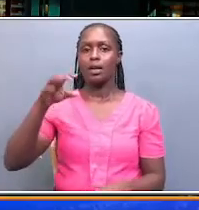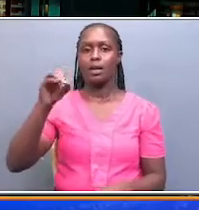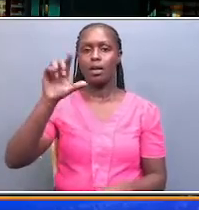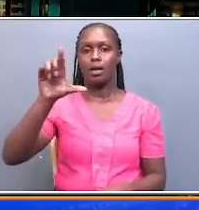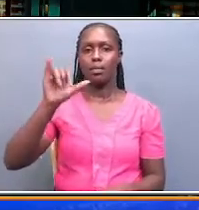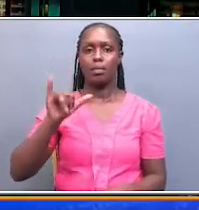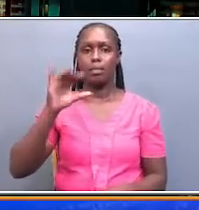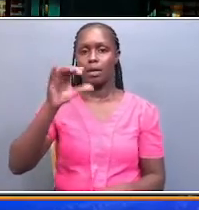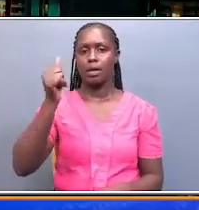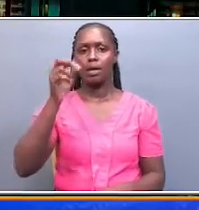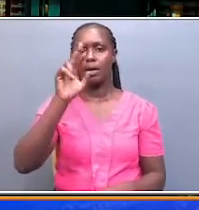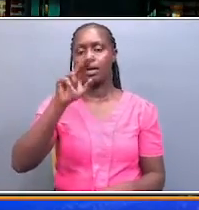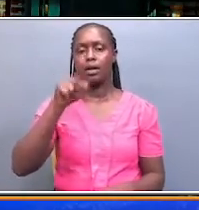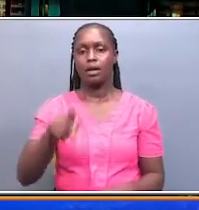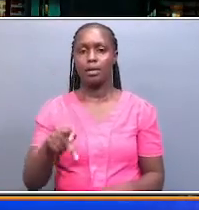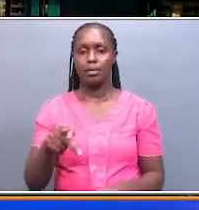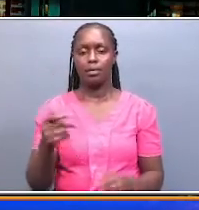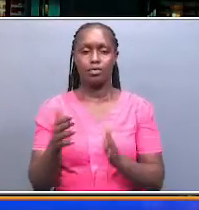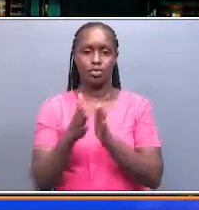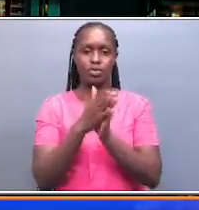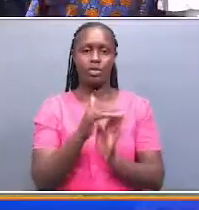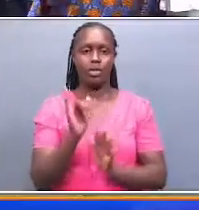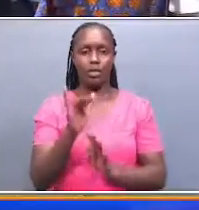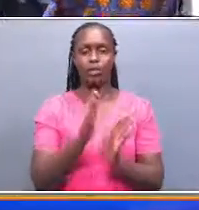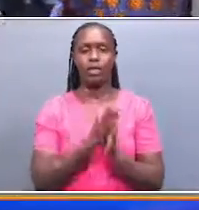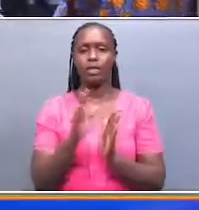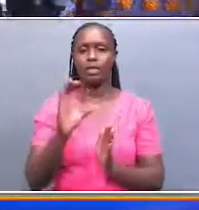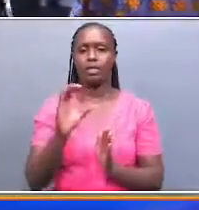gubernatorial ticket. Chepto Boyd now reports.